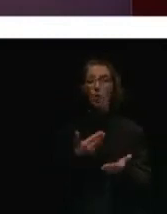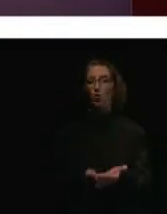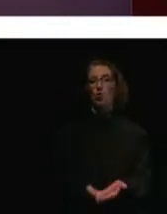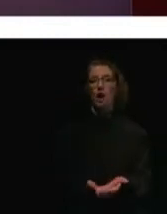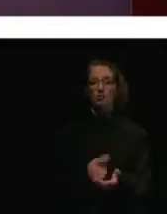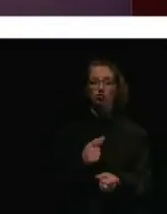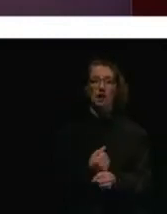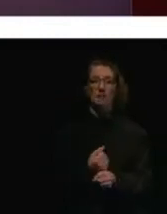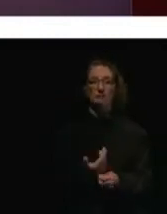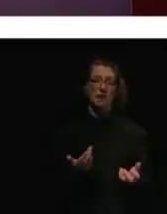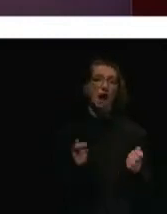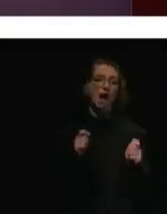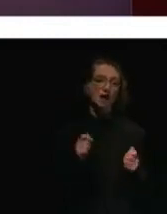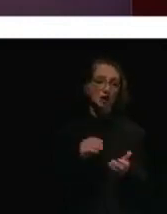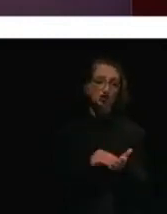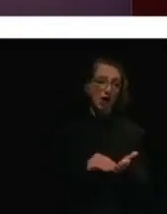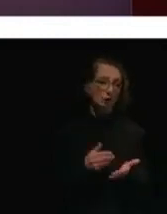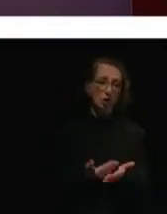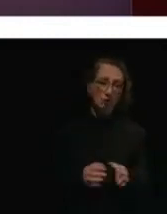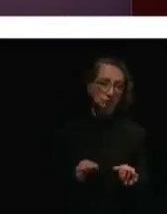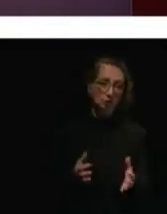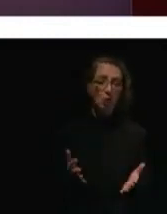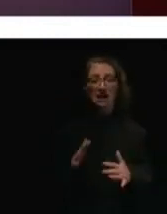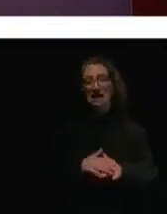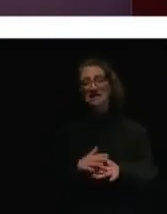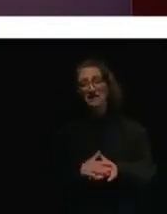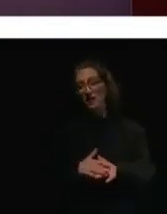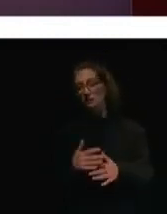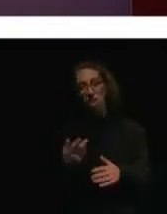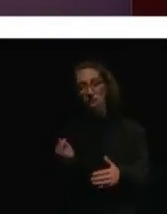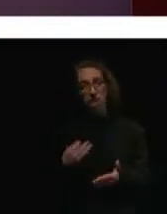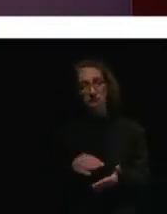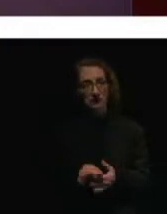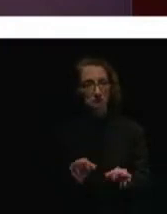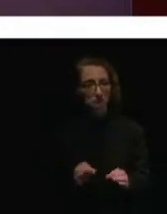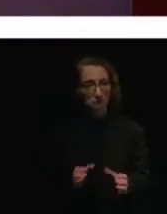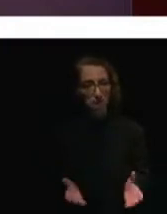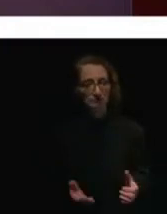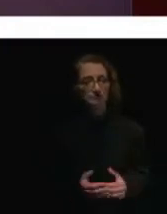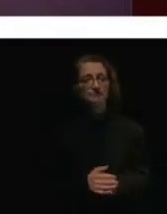work, writing applications, networking.